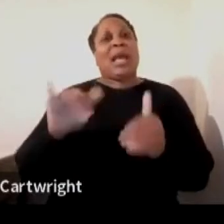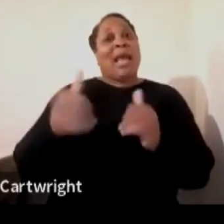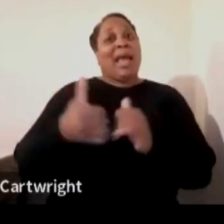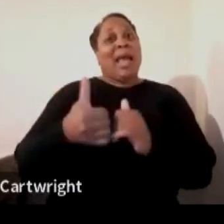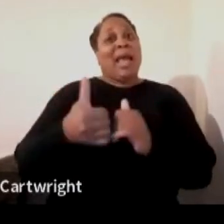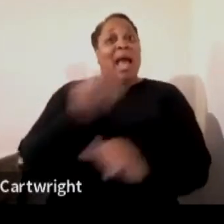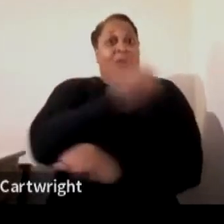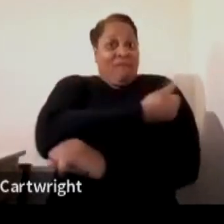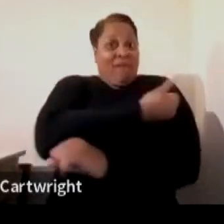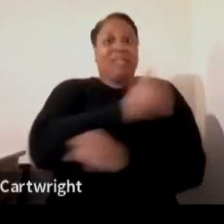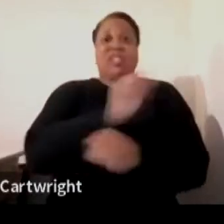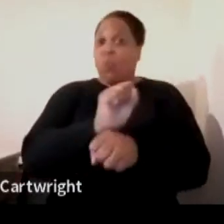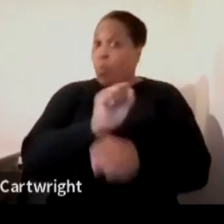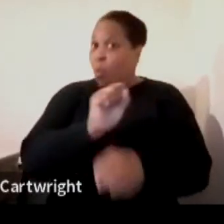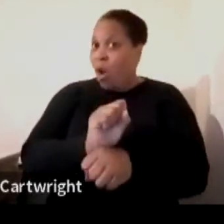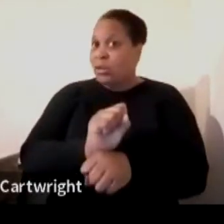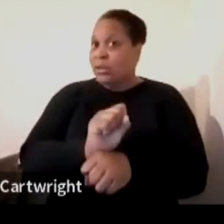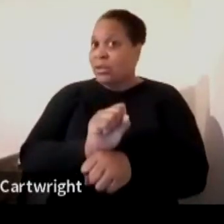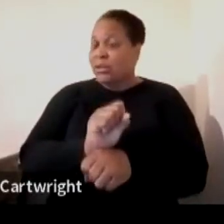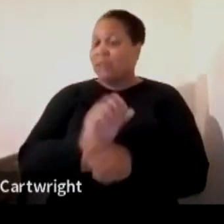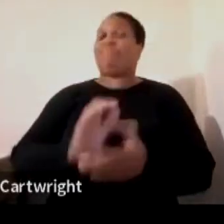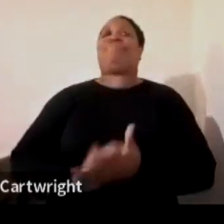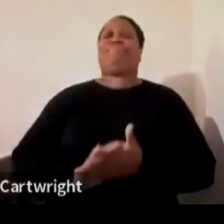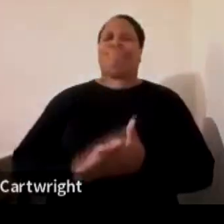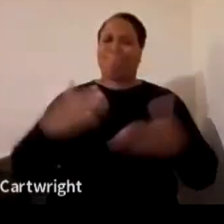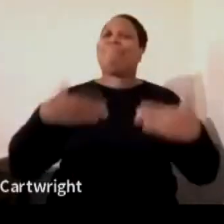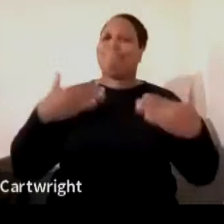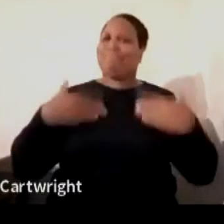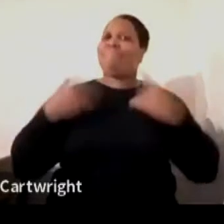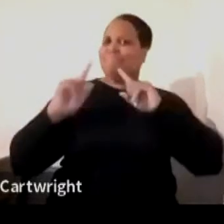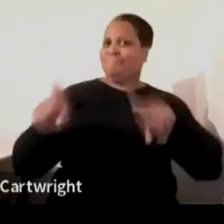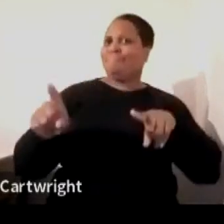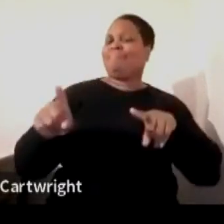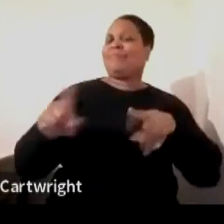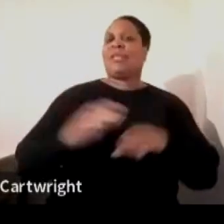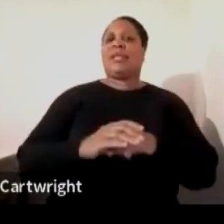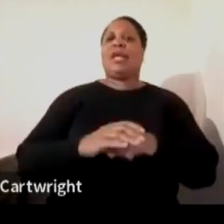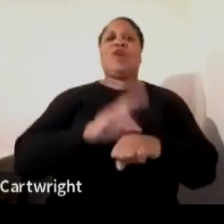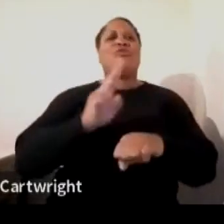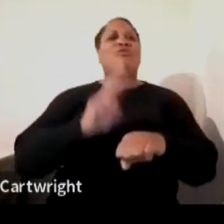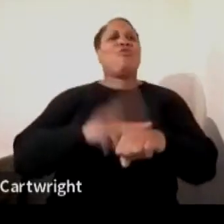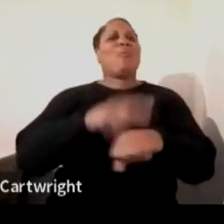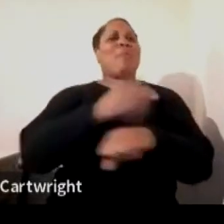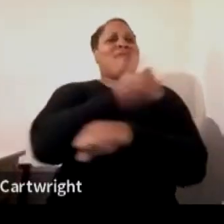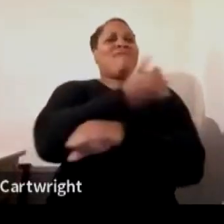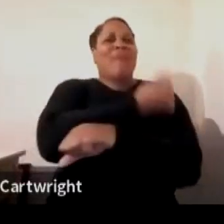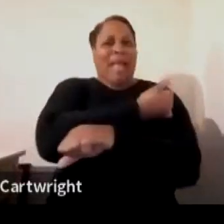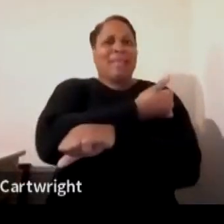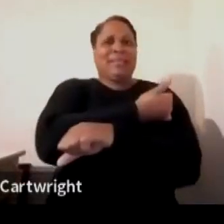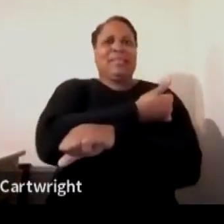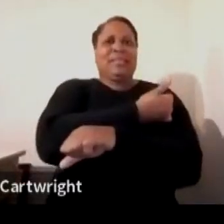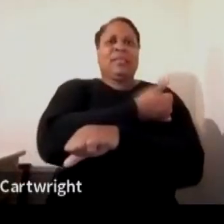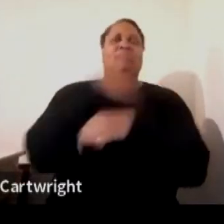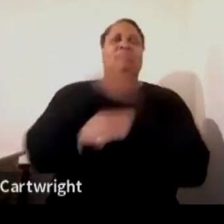work? Yes, happy to do so. So normally vaccines, vaccines have been around